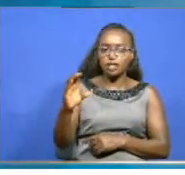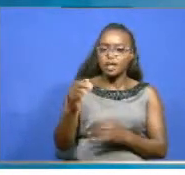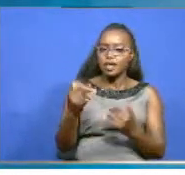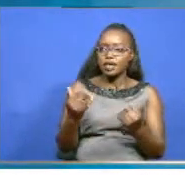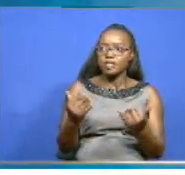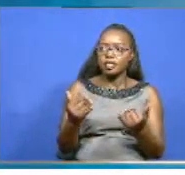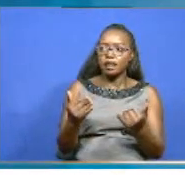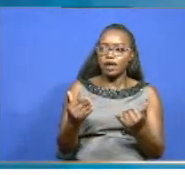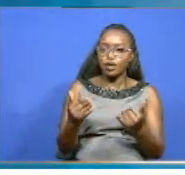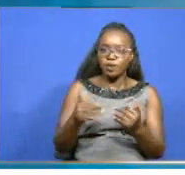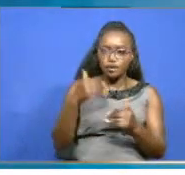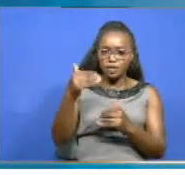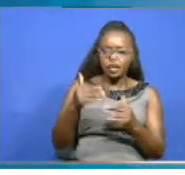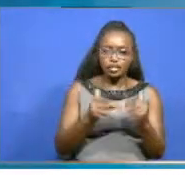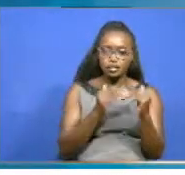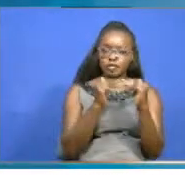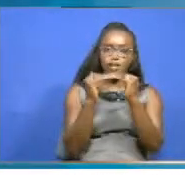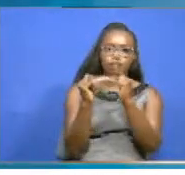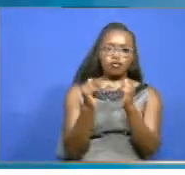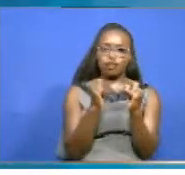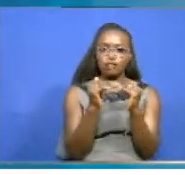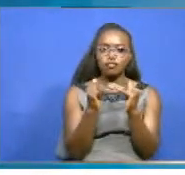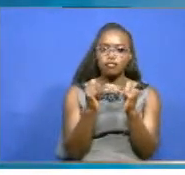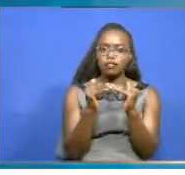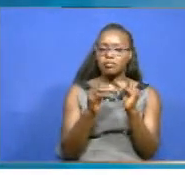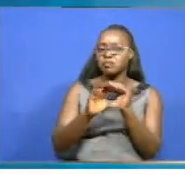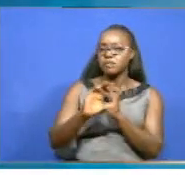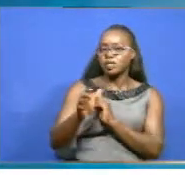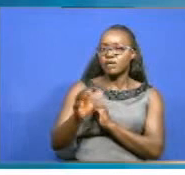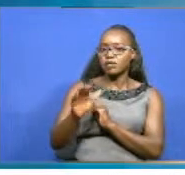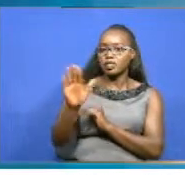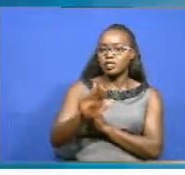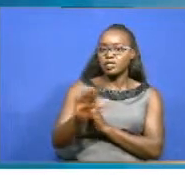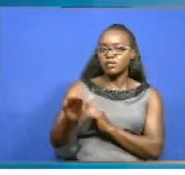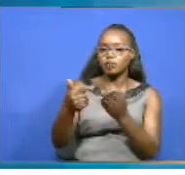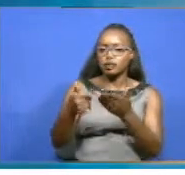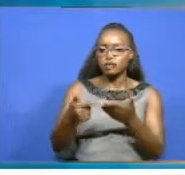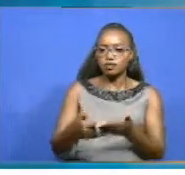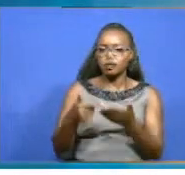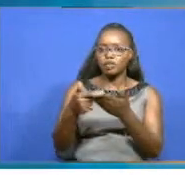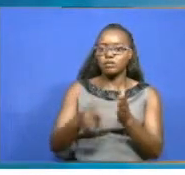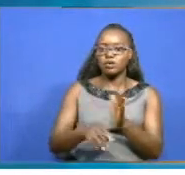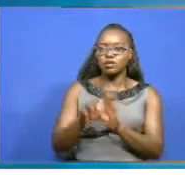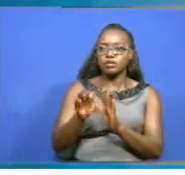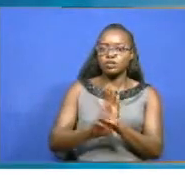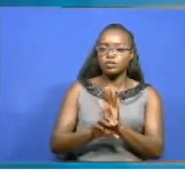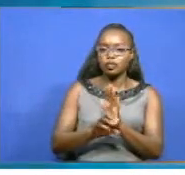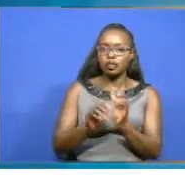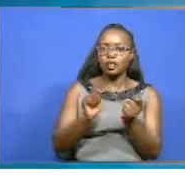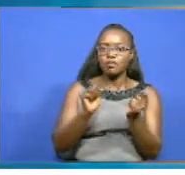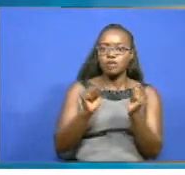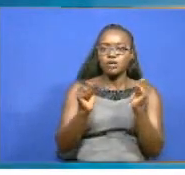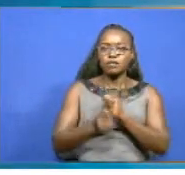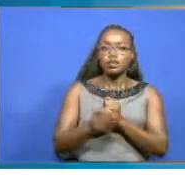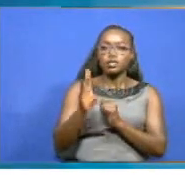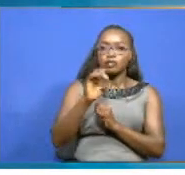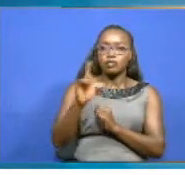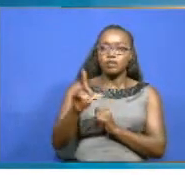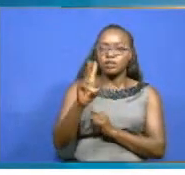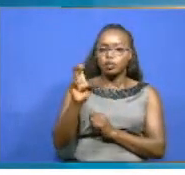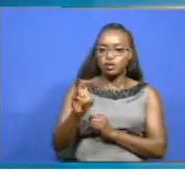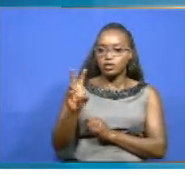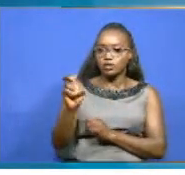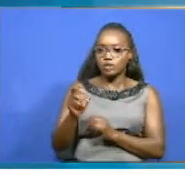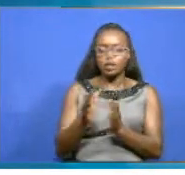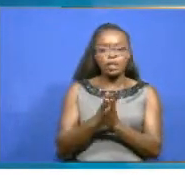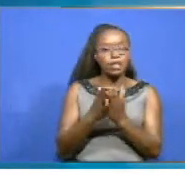to go to the next level. That is to go to the county assemblies for debate, the Constitutional Amendment Bill of 2020. Now we are talking about